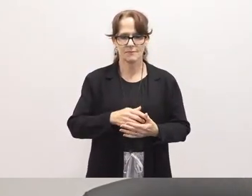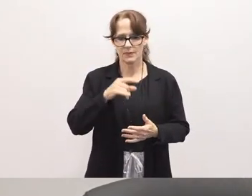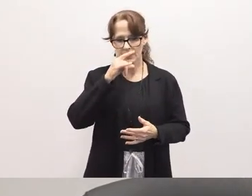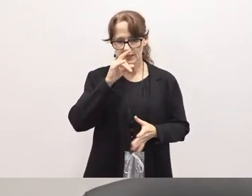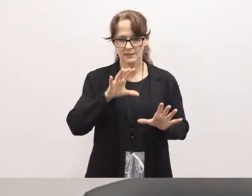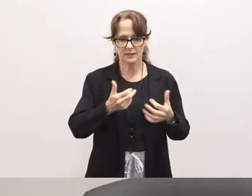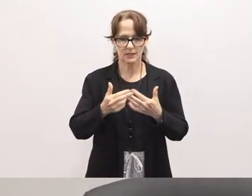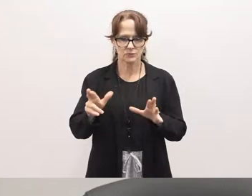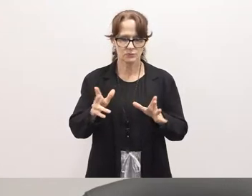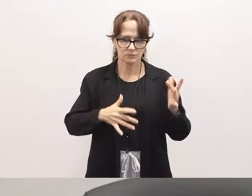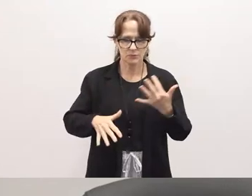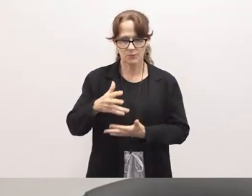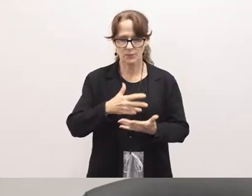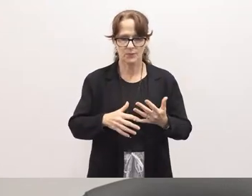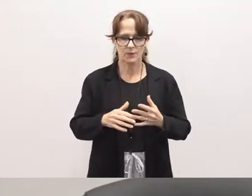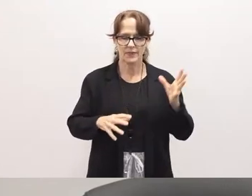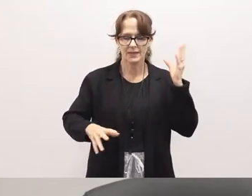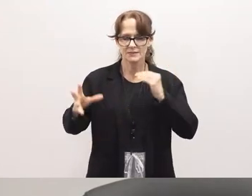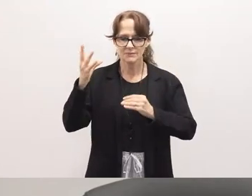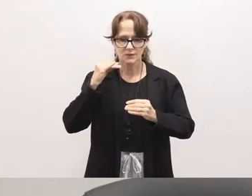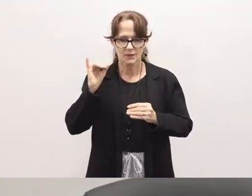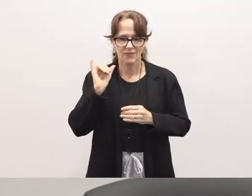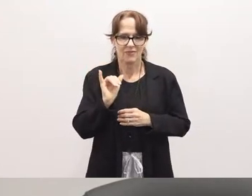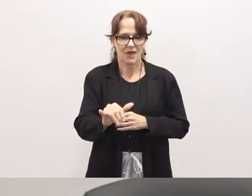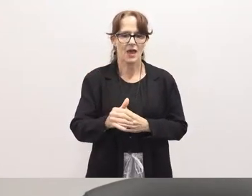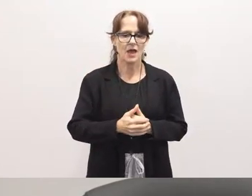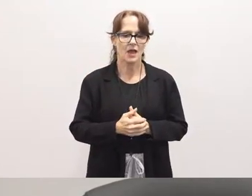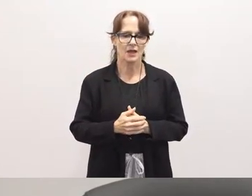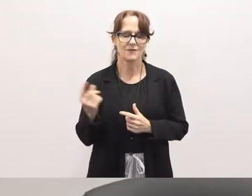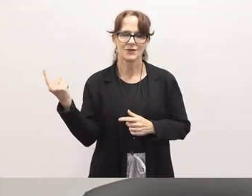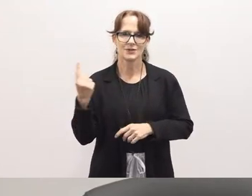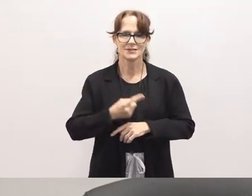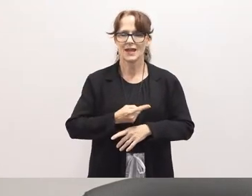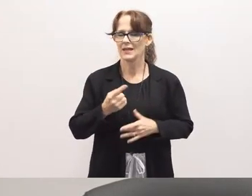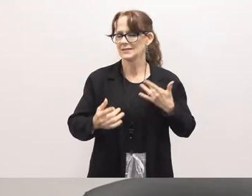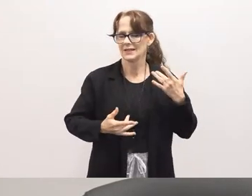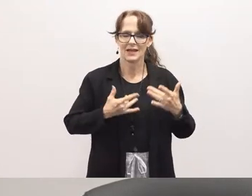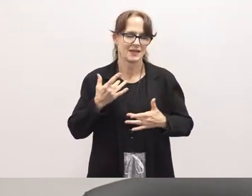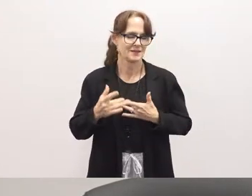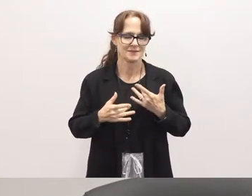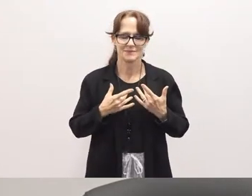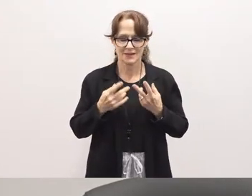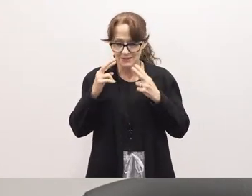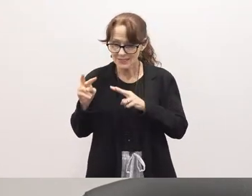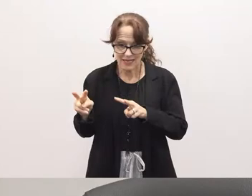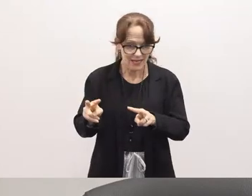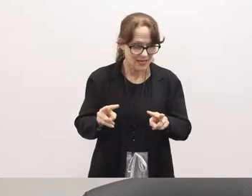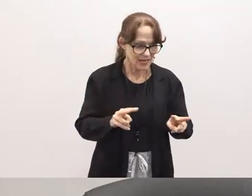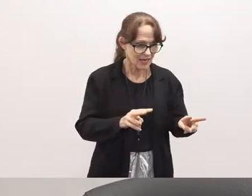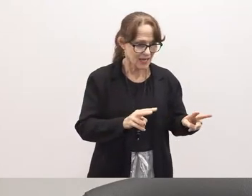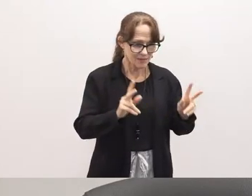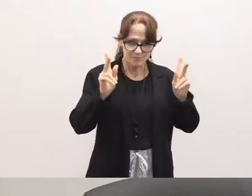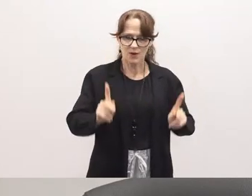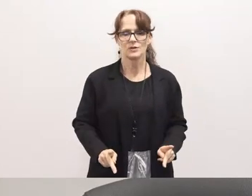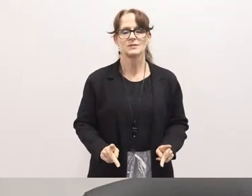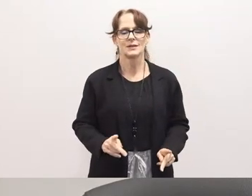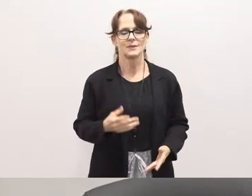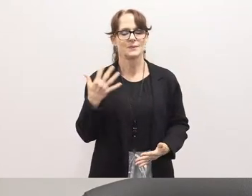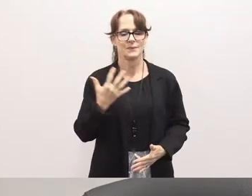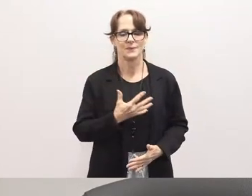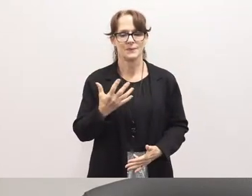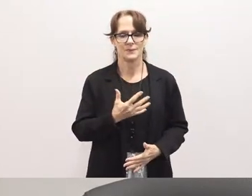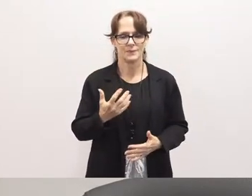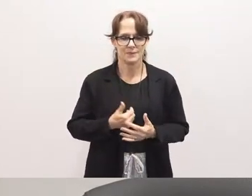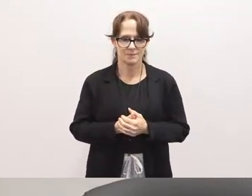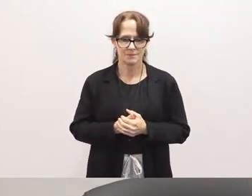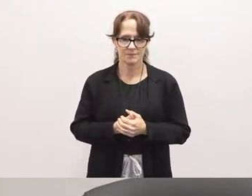and experience that first day excitement up close and personal. And then I got